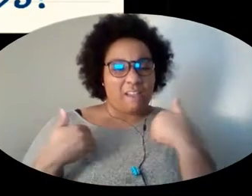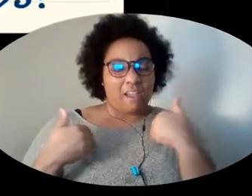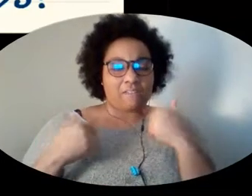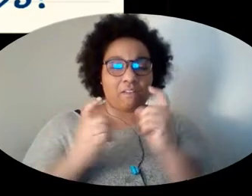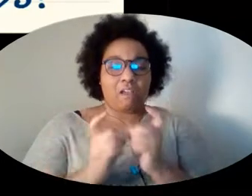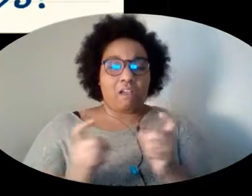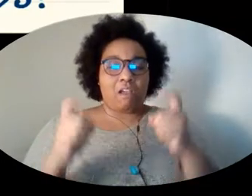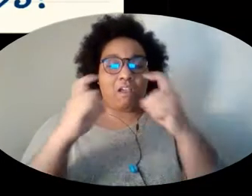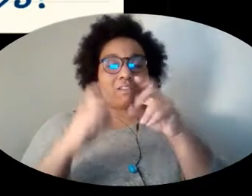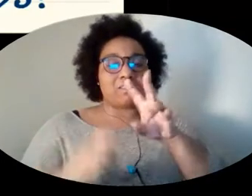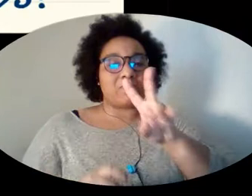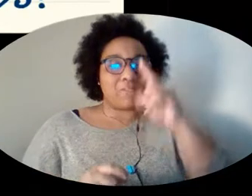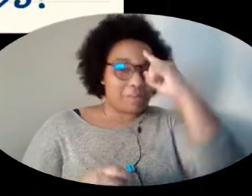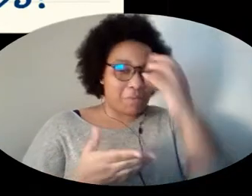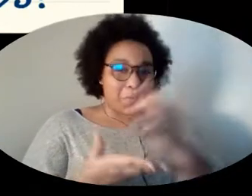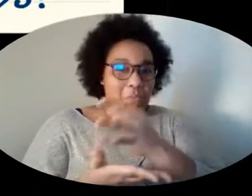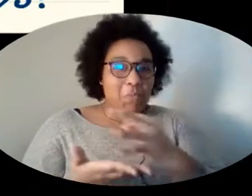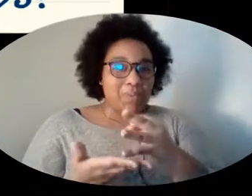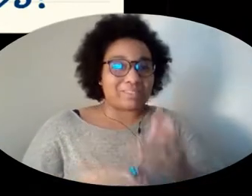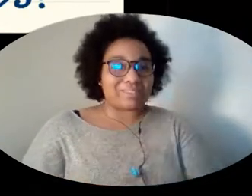heptagon shaped coins